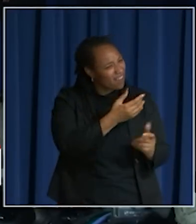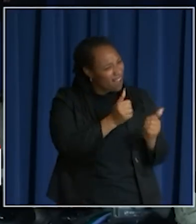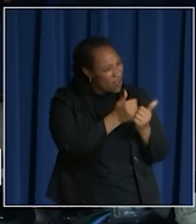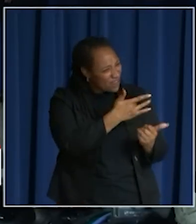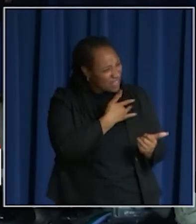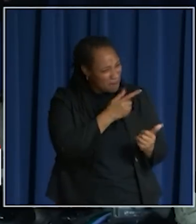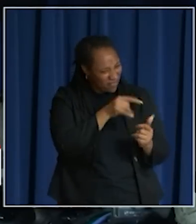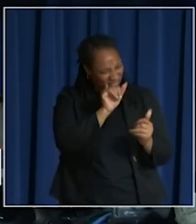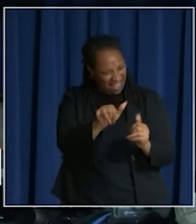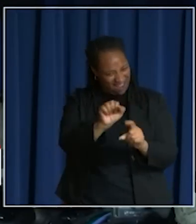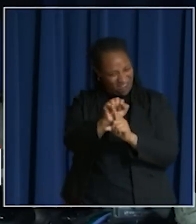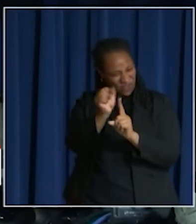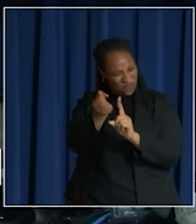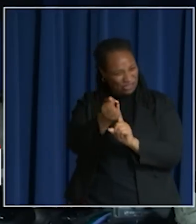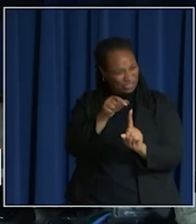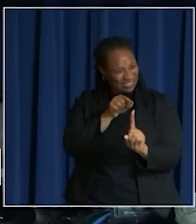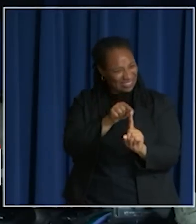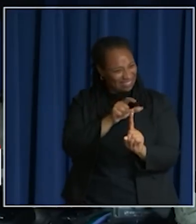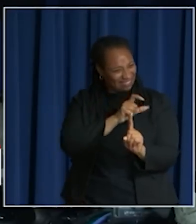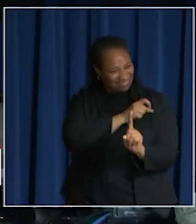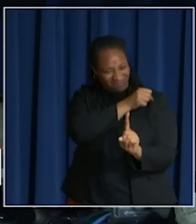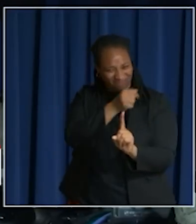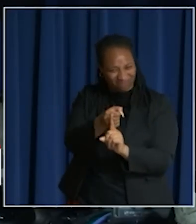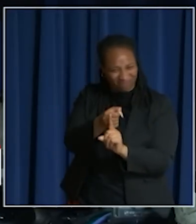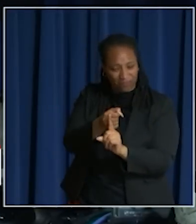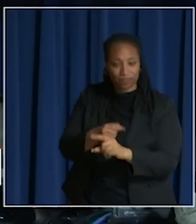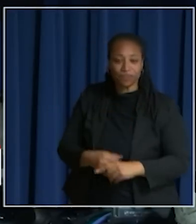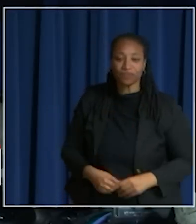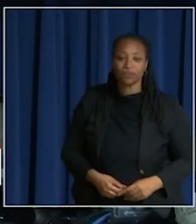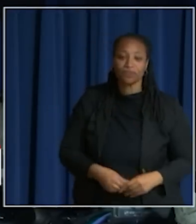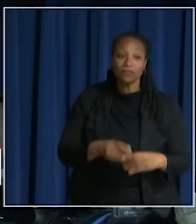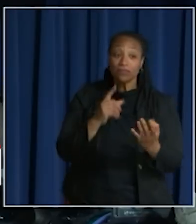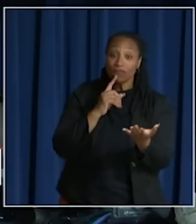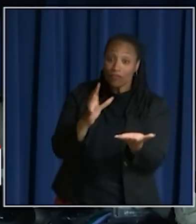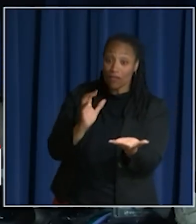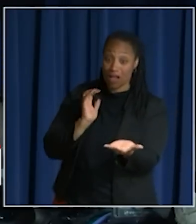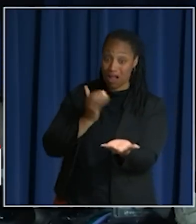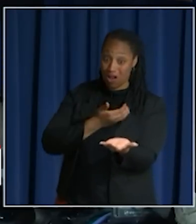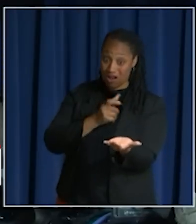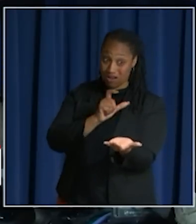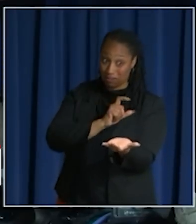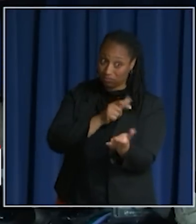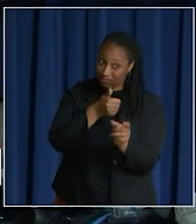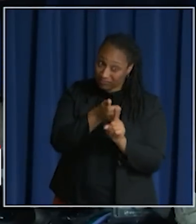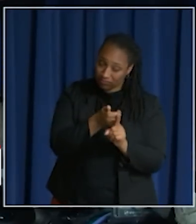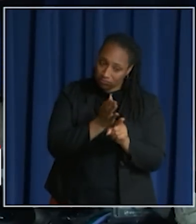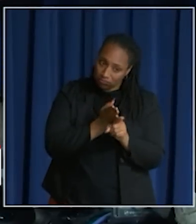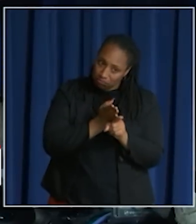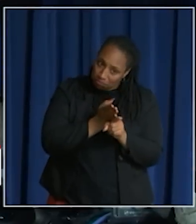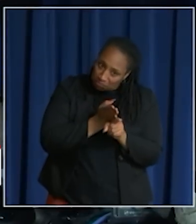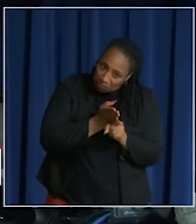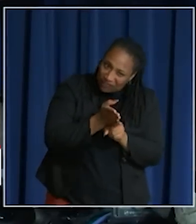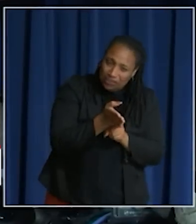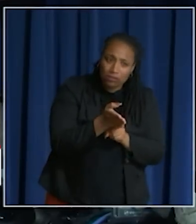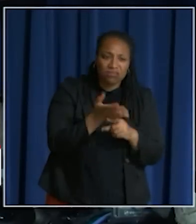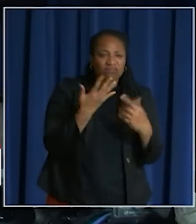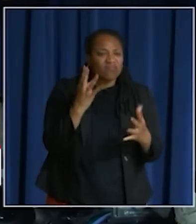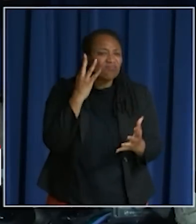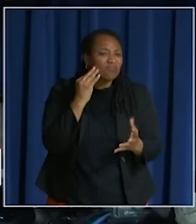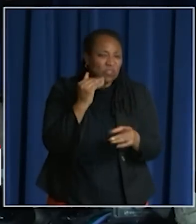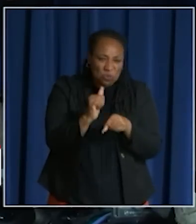Our police officers are highly professional, well-trained officers that we